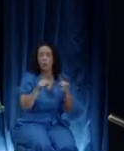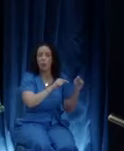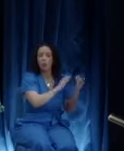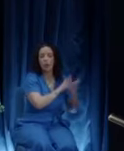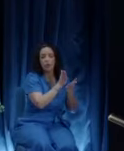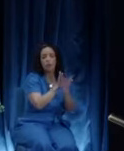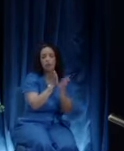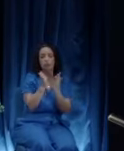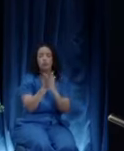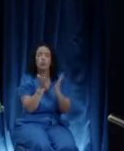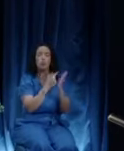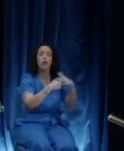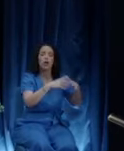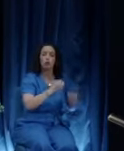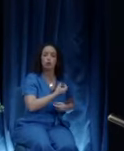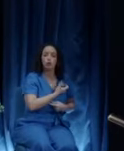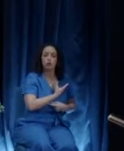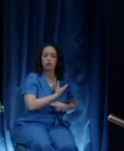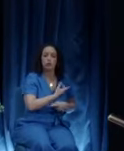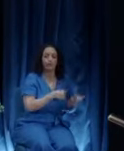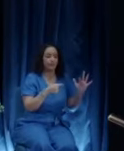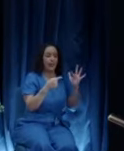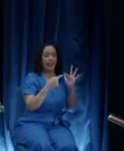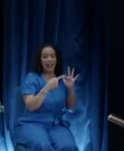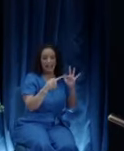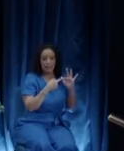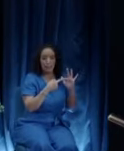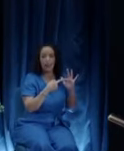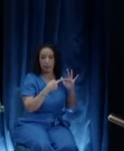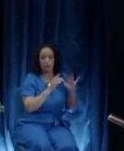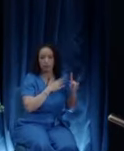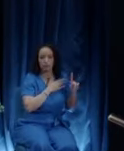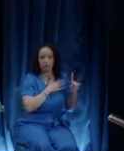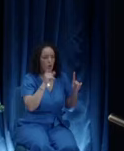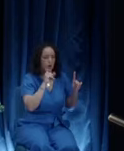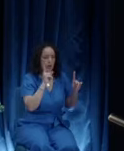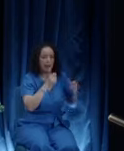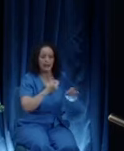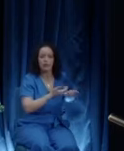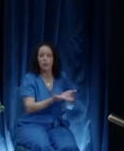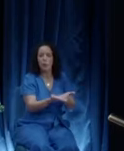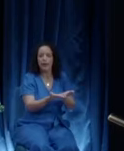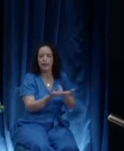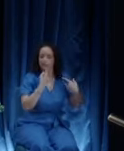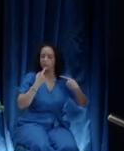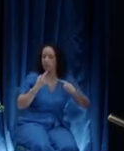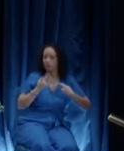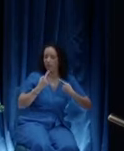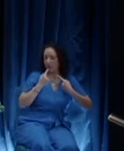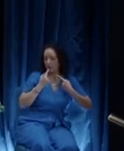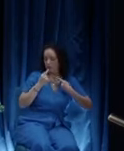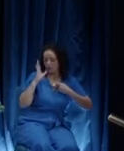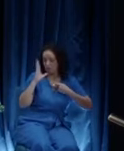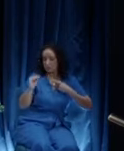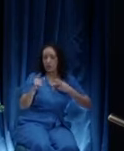Elizabeth likes to use her ladies-in-waiting to send out political messages. So if she doesn't want to officially